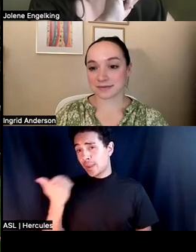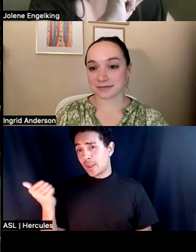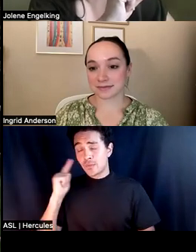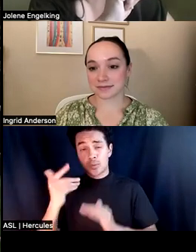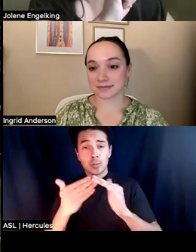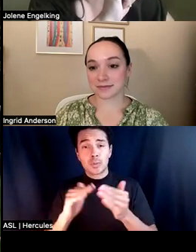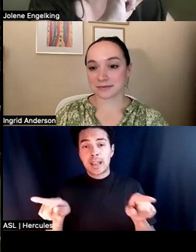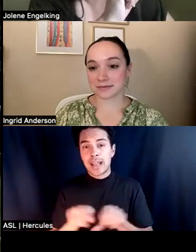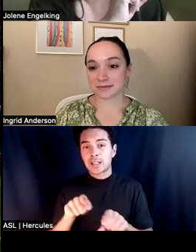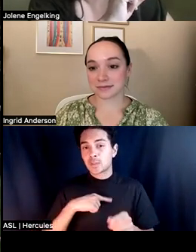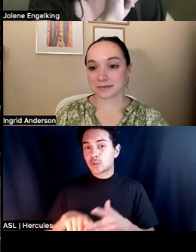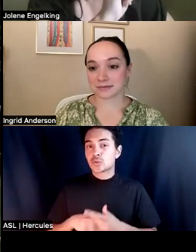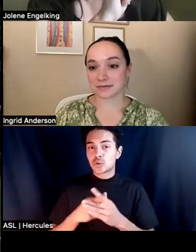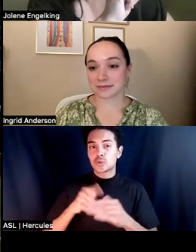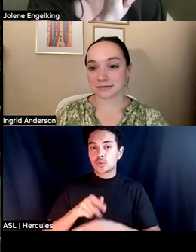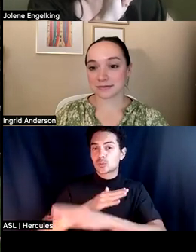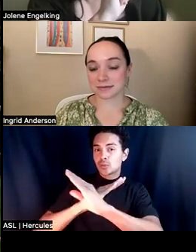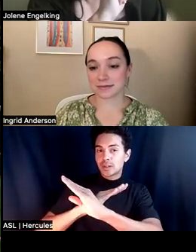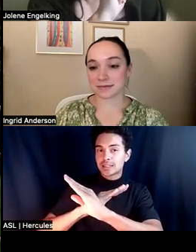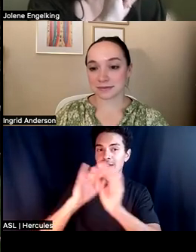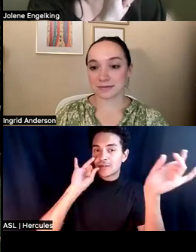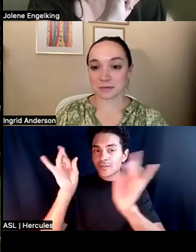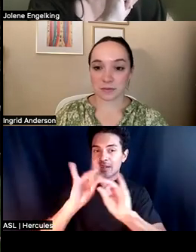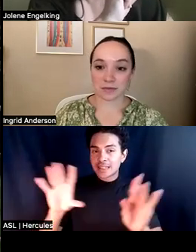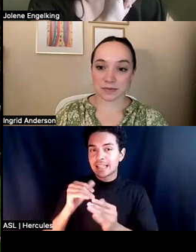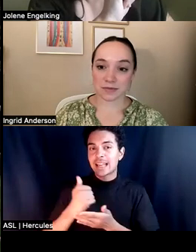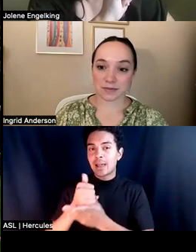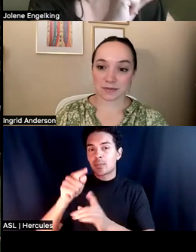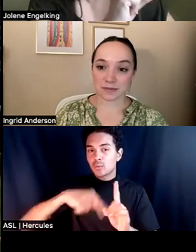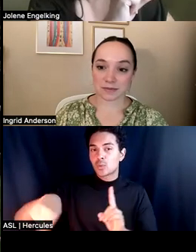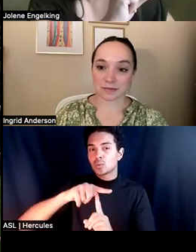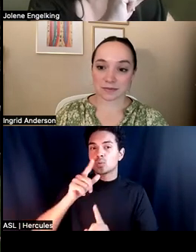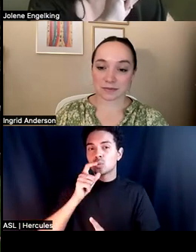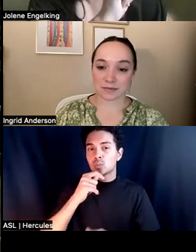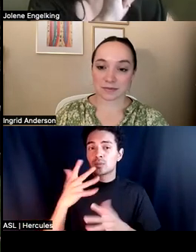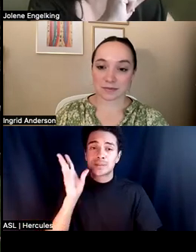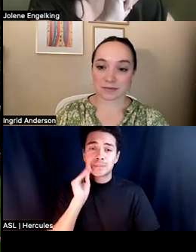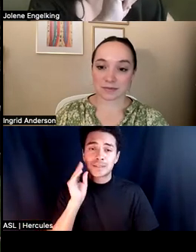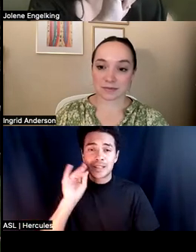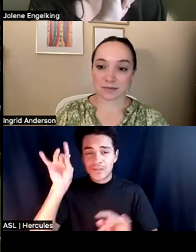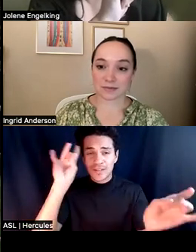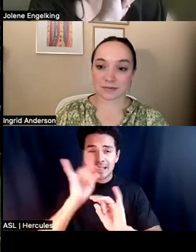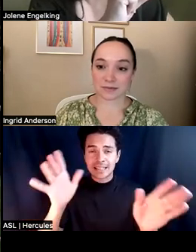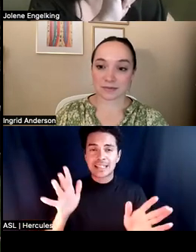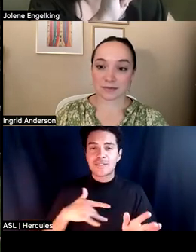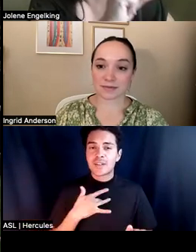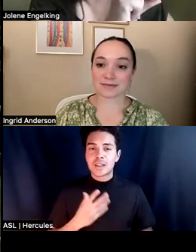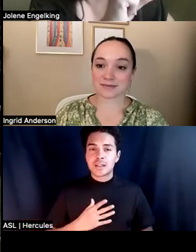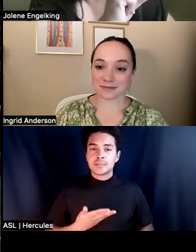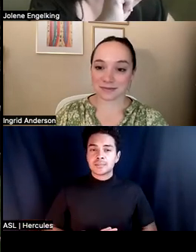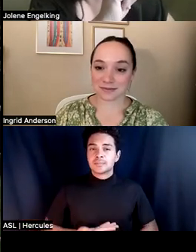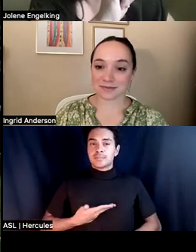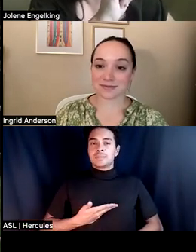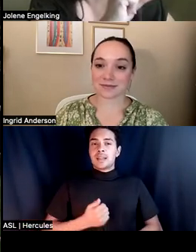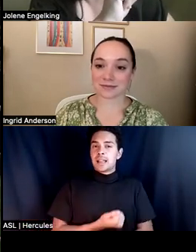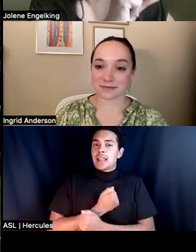communities as we start to really prevent violence and to help those who have experienced violence feel a little bit more uplifted and loved,